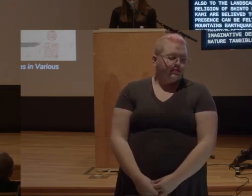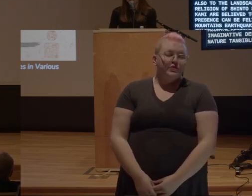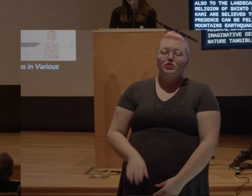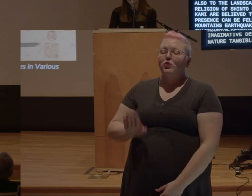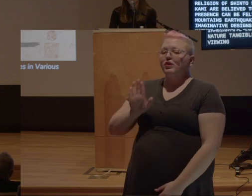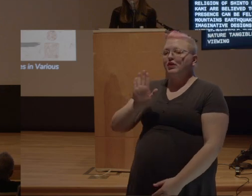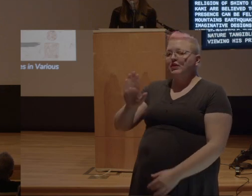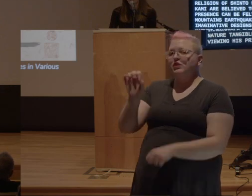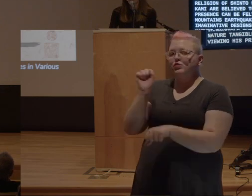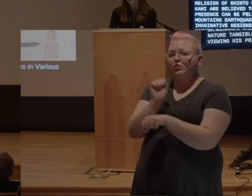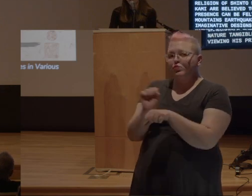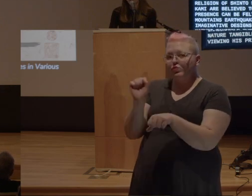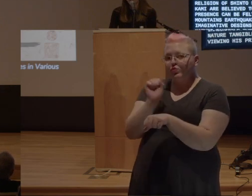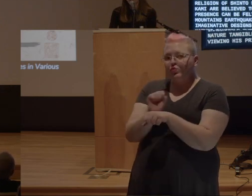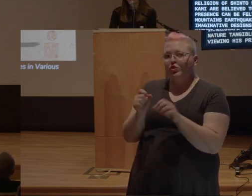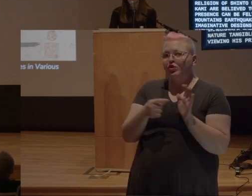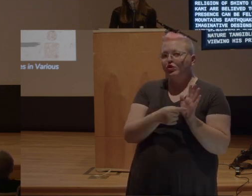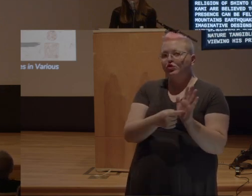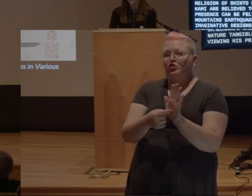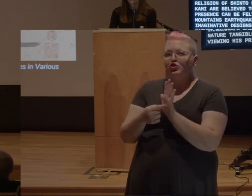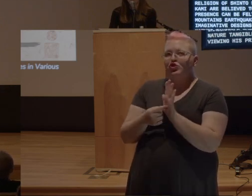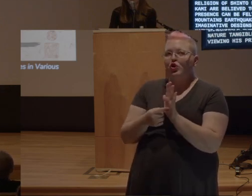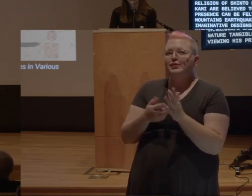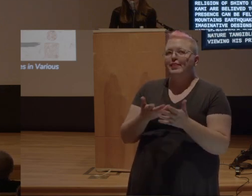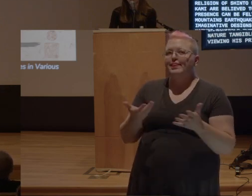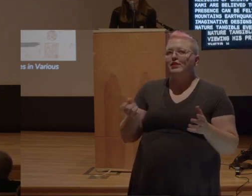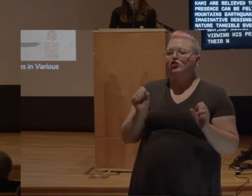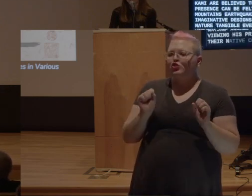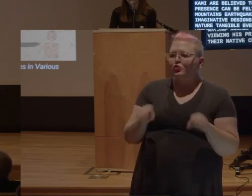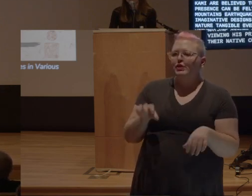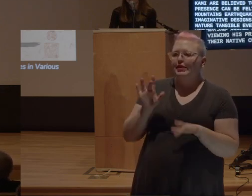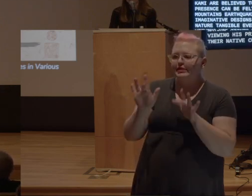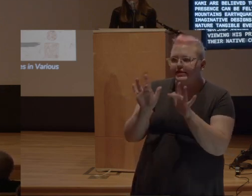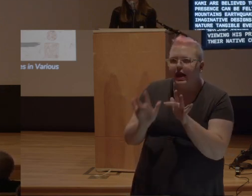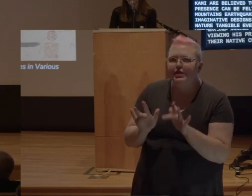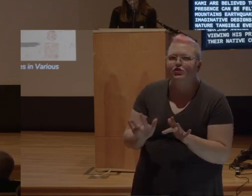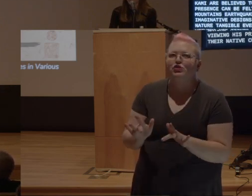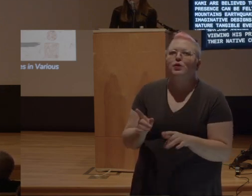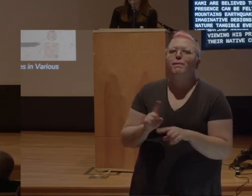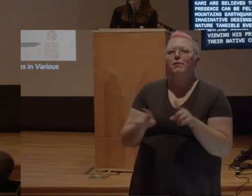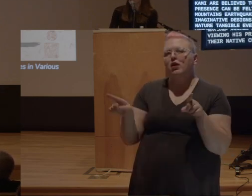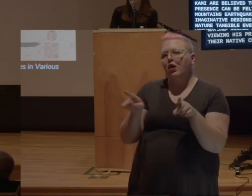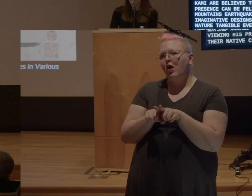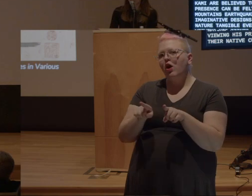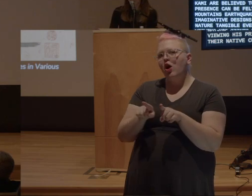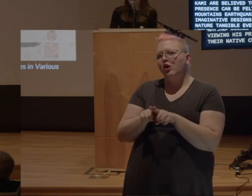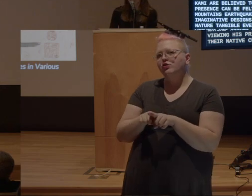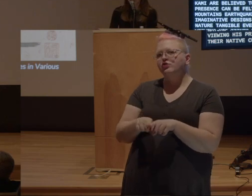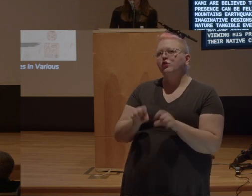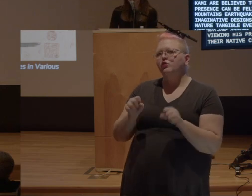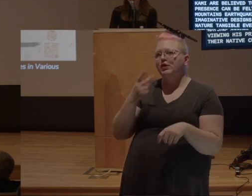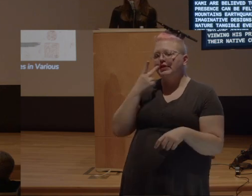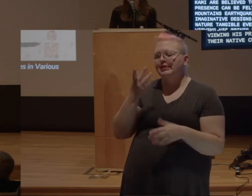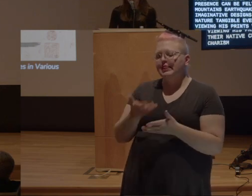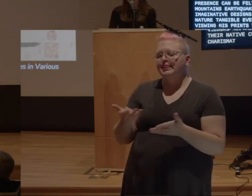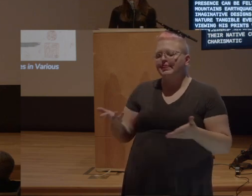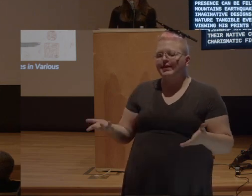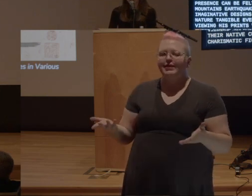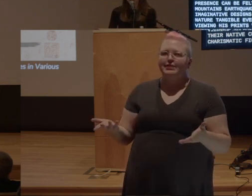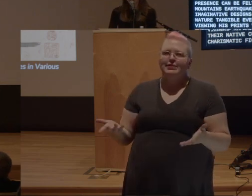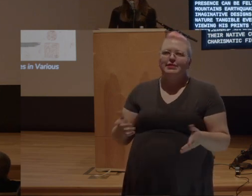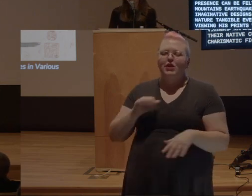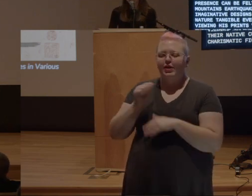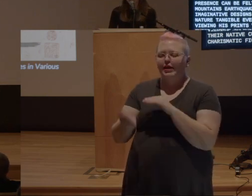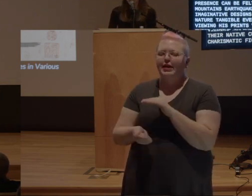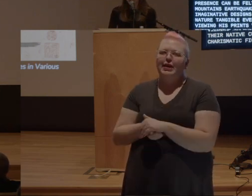his prints years and miles away from their native culture. The presence of small but charismatic figures in